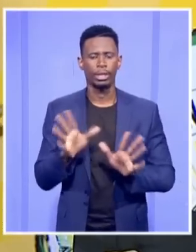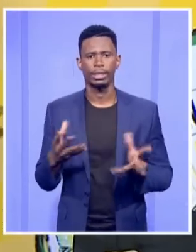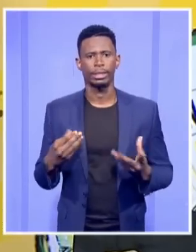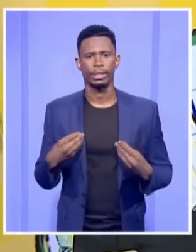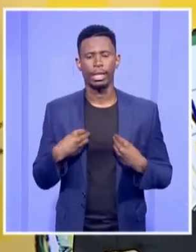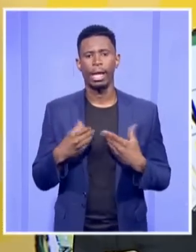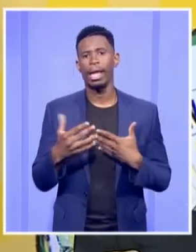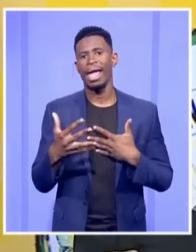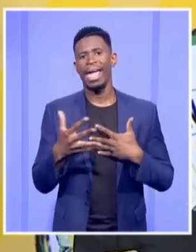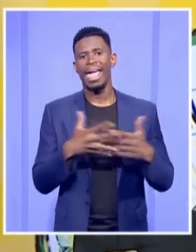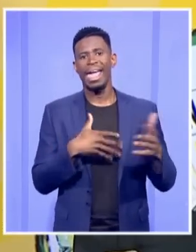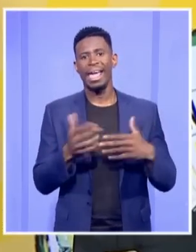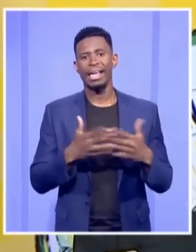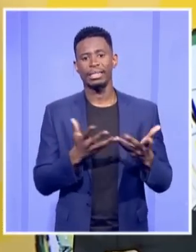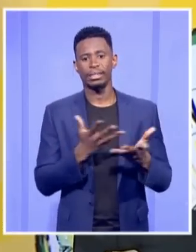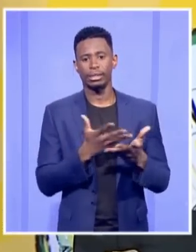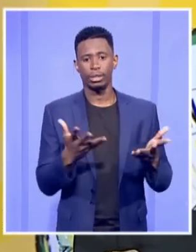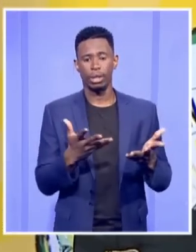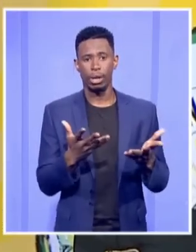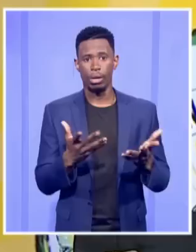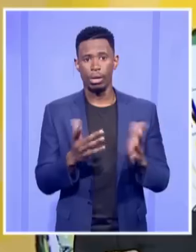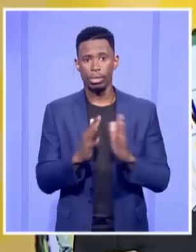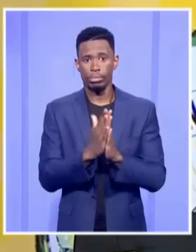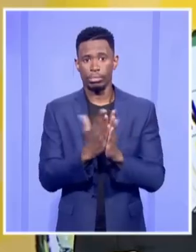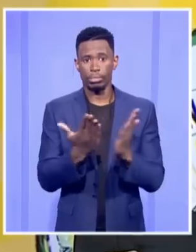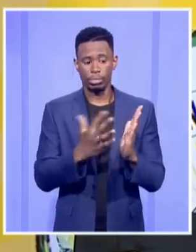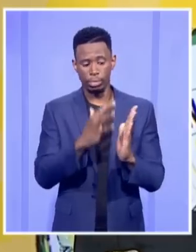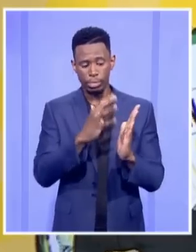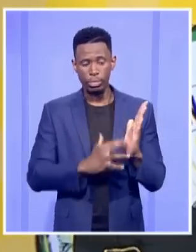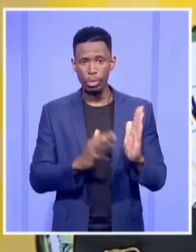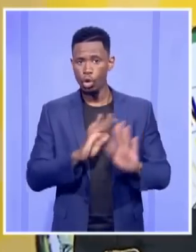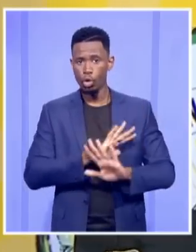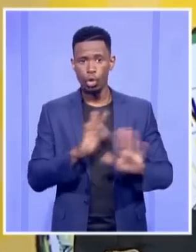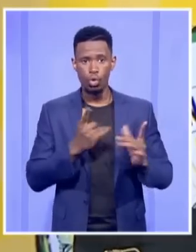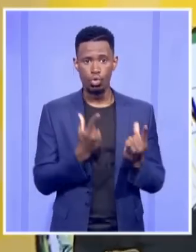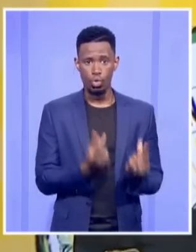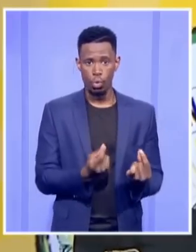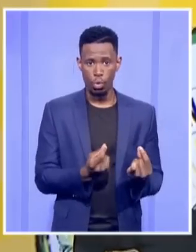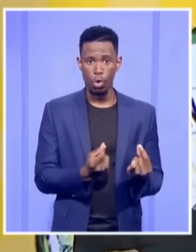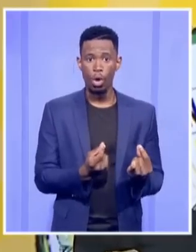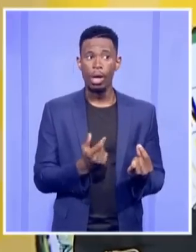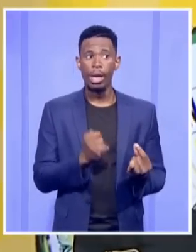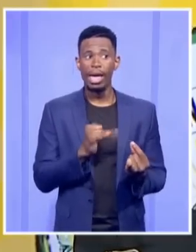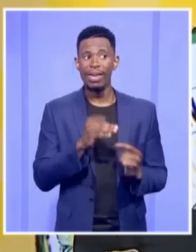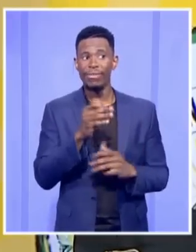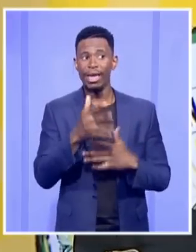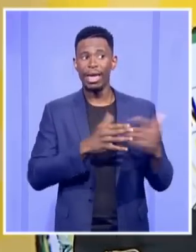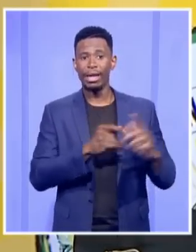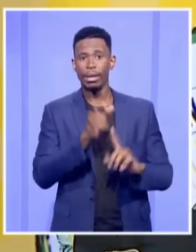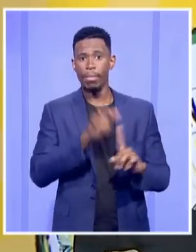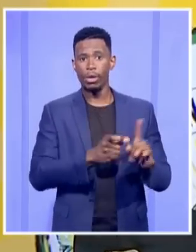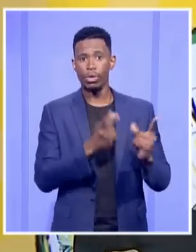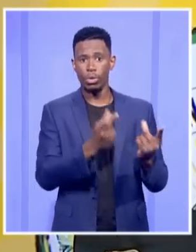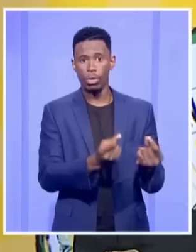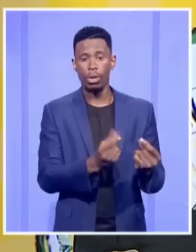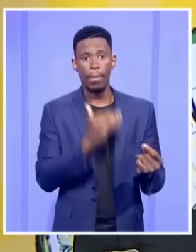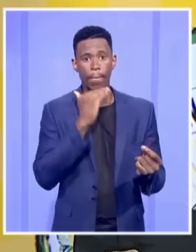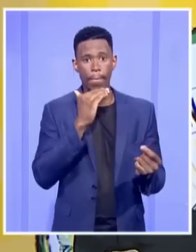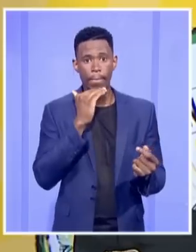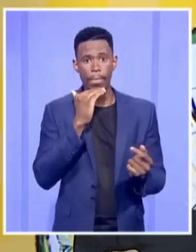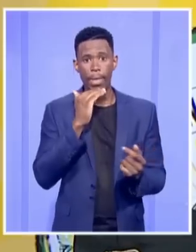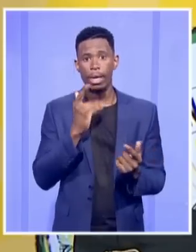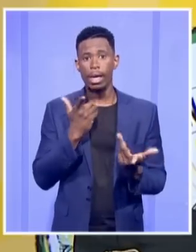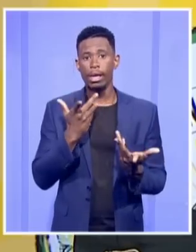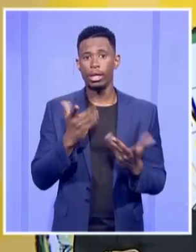any of these that fall under the don'ts. Should we be made aware through the conference steering